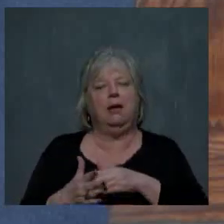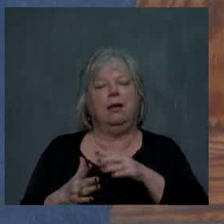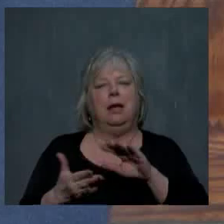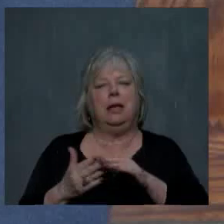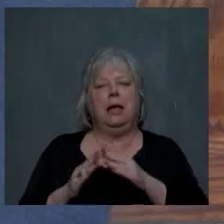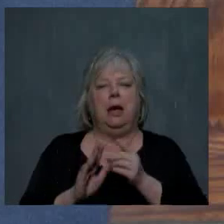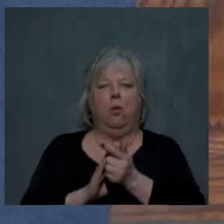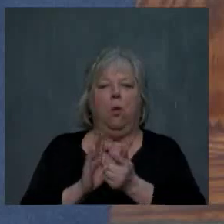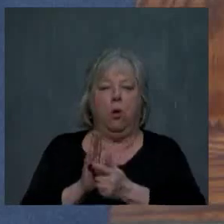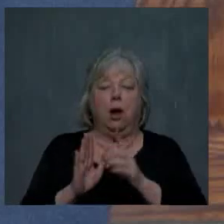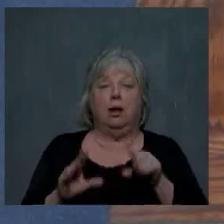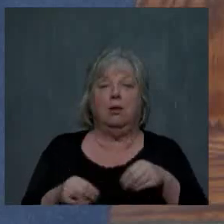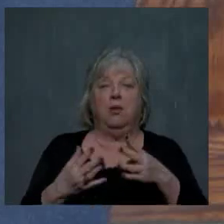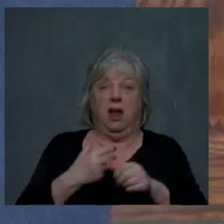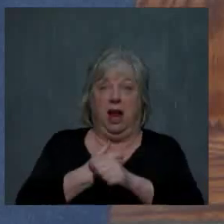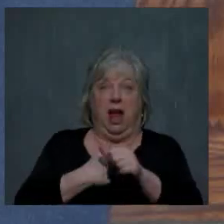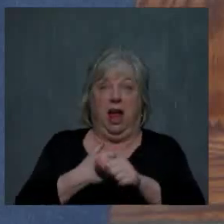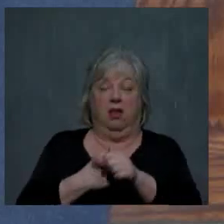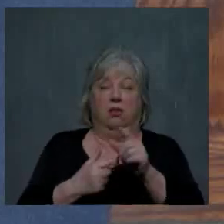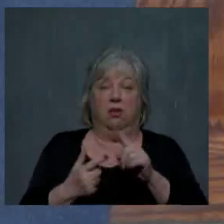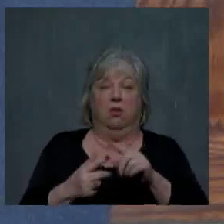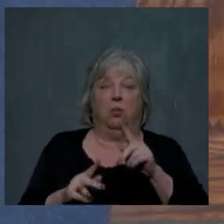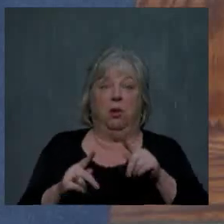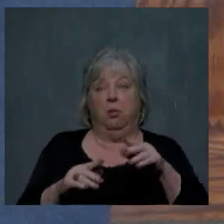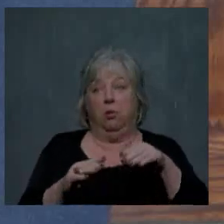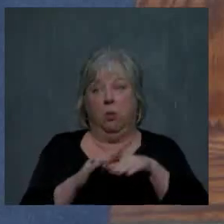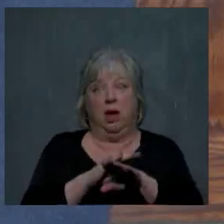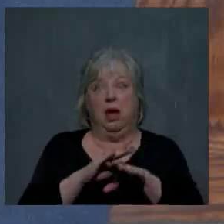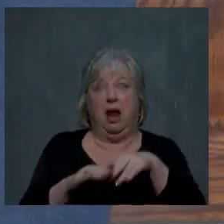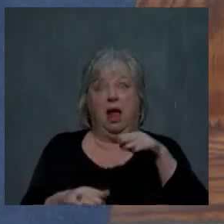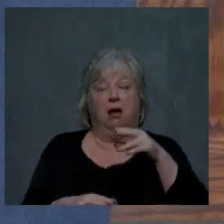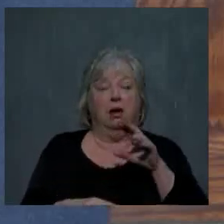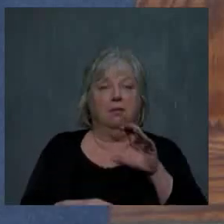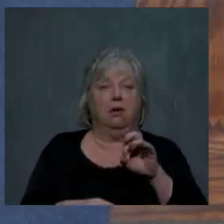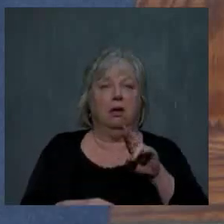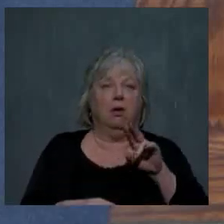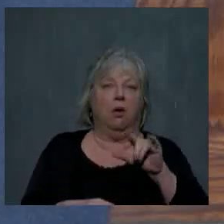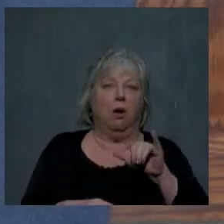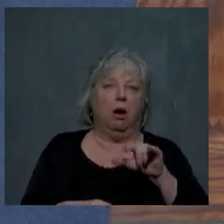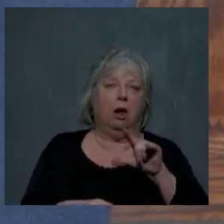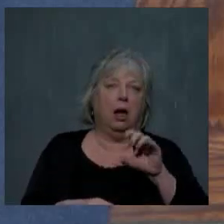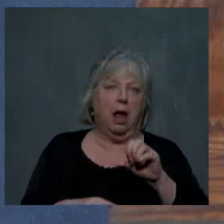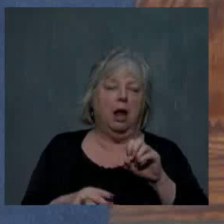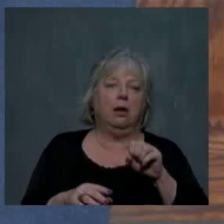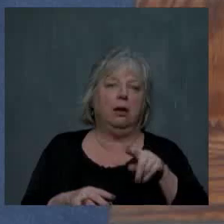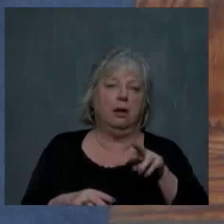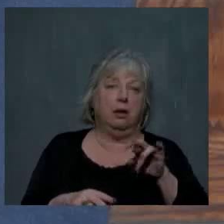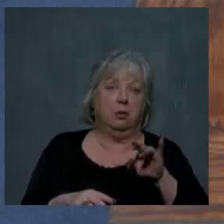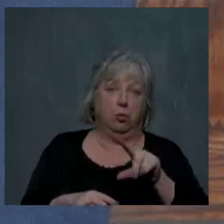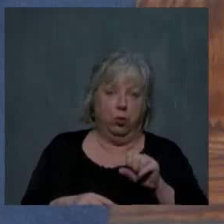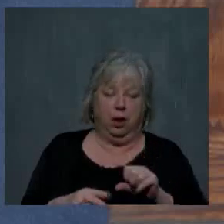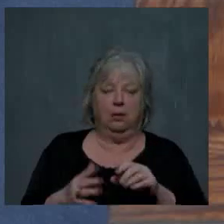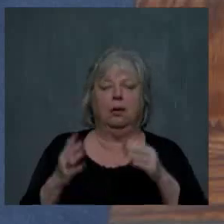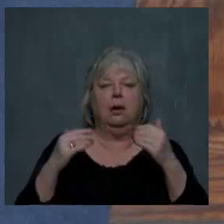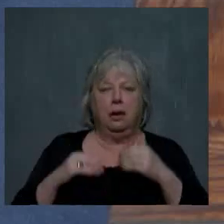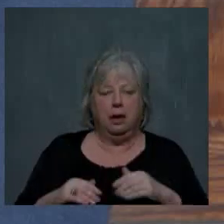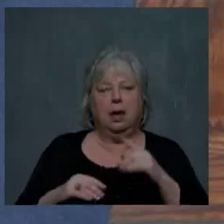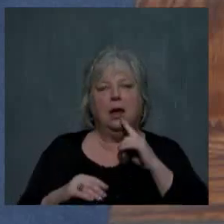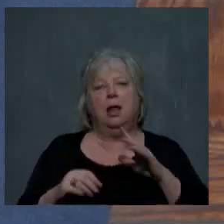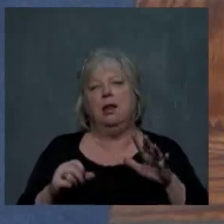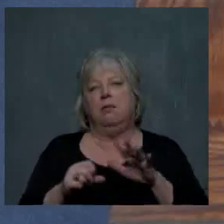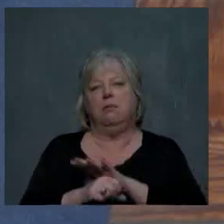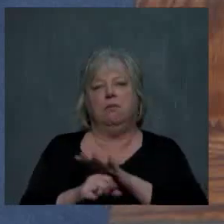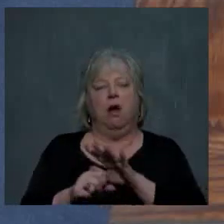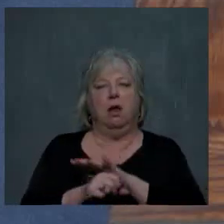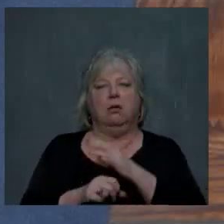upon entering and exiting Carlisle Geyer Springs. The entire front lawn has been covered with gravel, making it